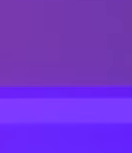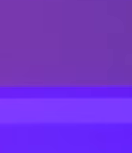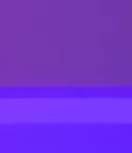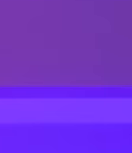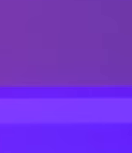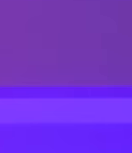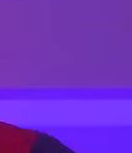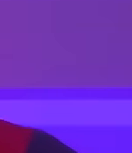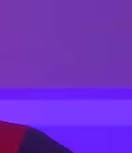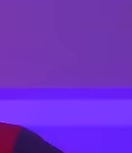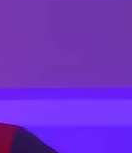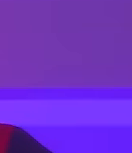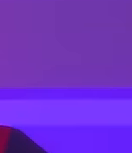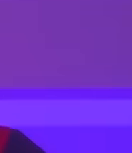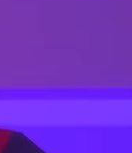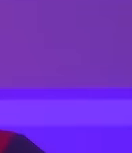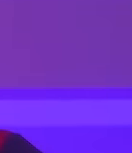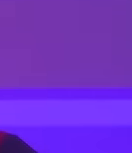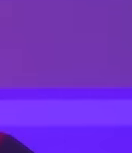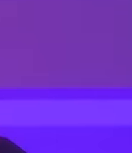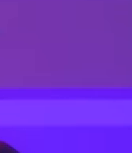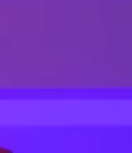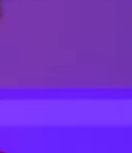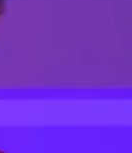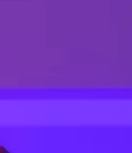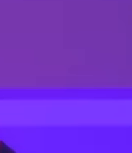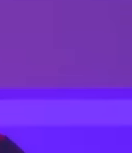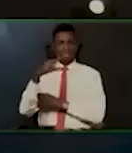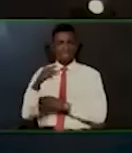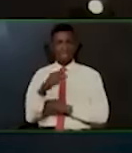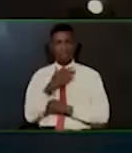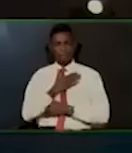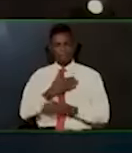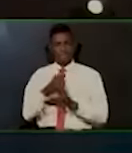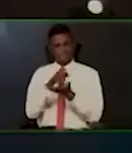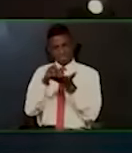going to visit your home. Thank you for watching. Stay blessed.